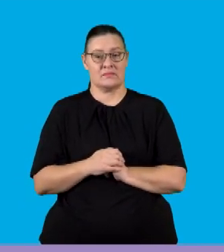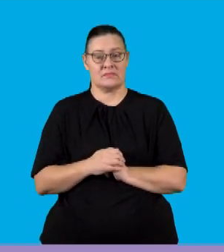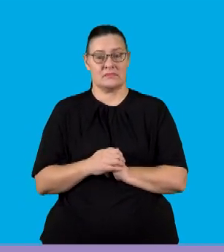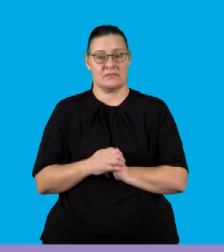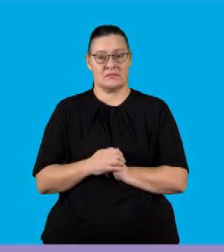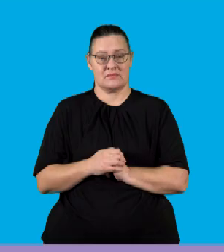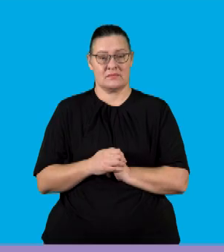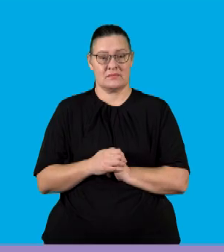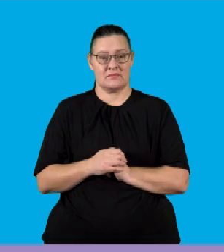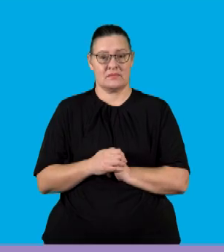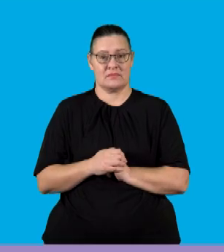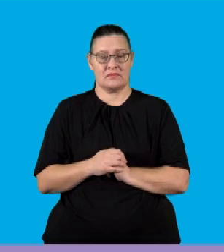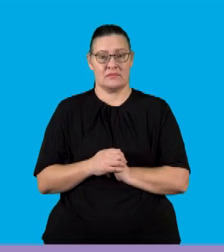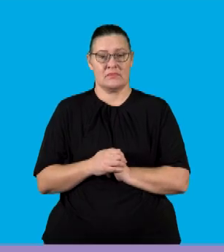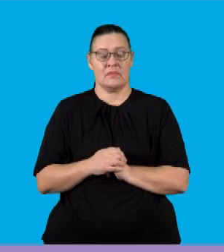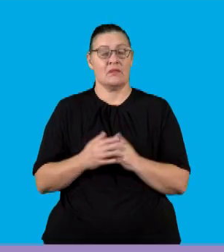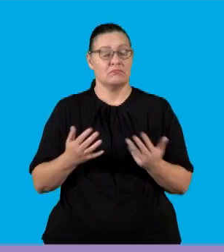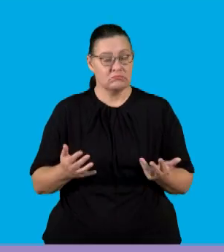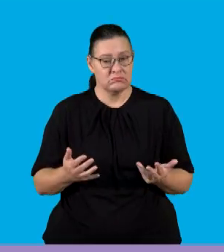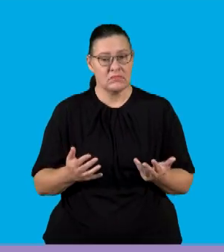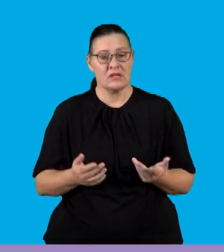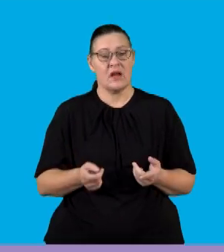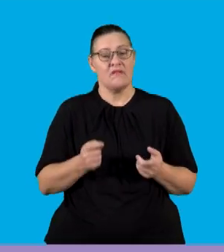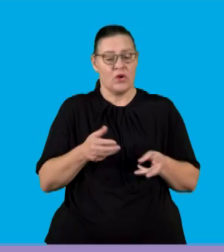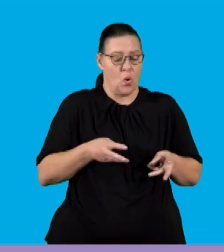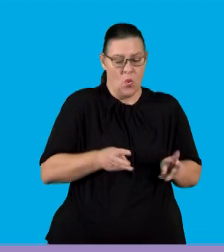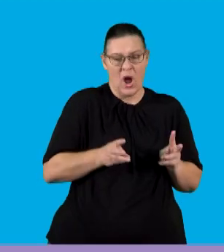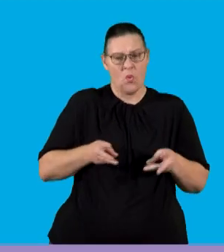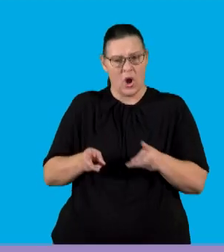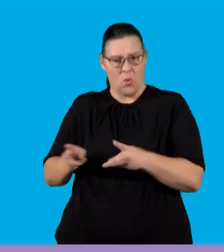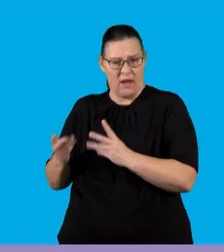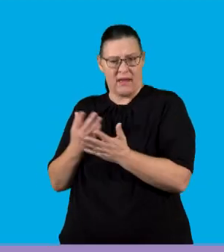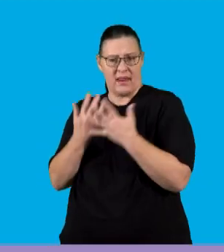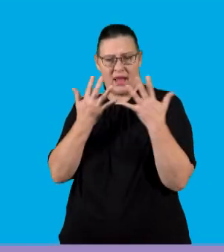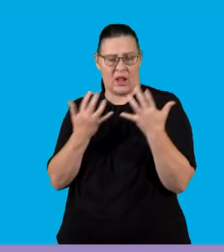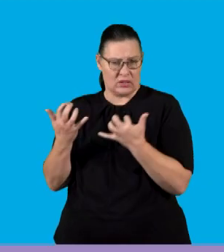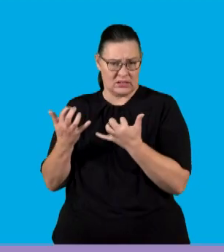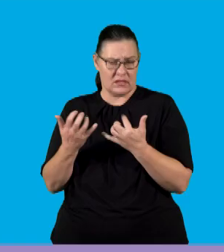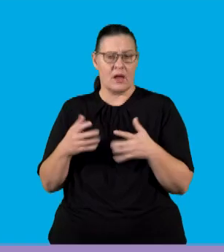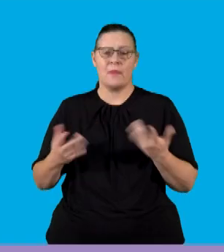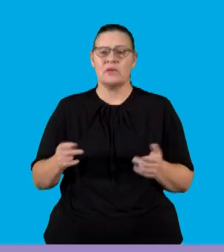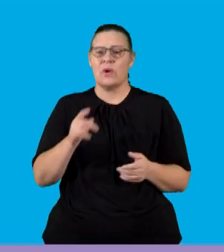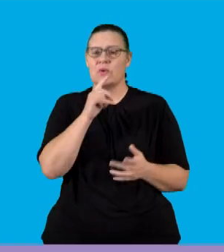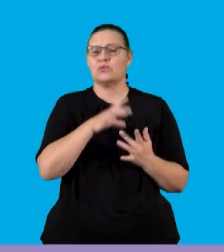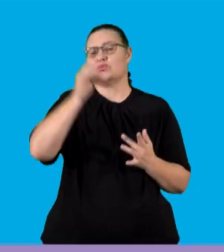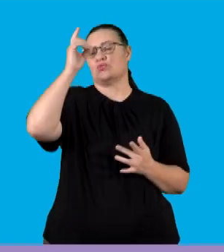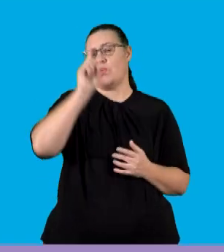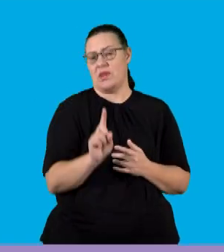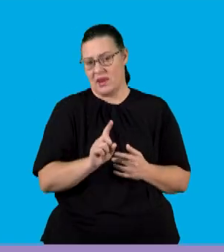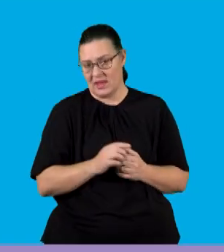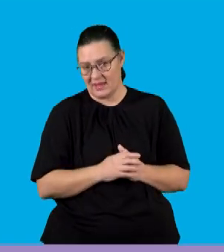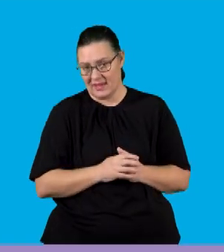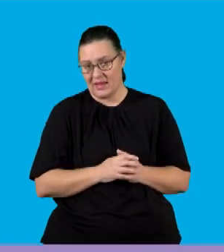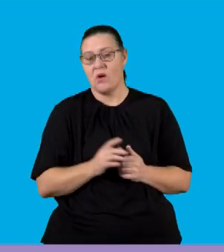exponent 0. Now, there are quite a few ways that we can calculate this, but we will only choose one of those ways. Let